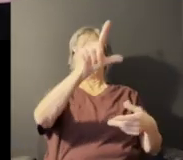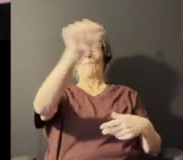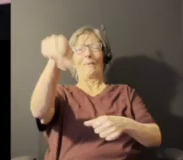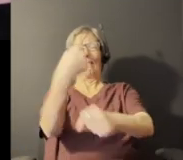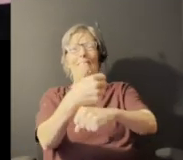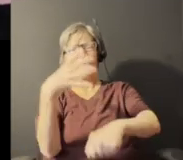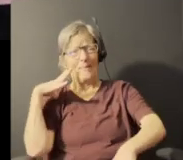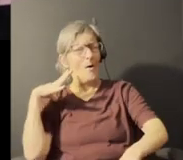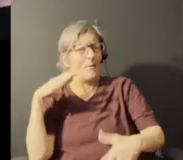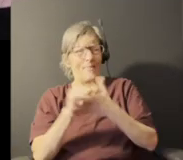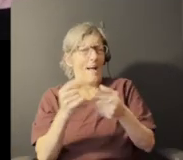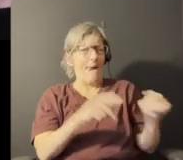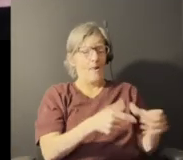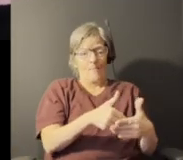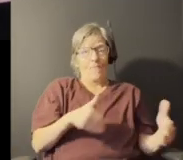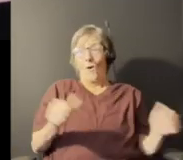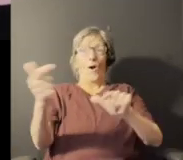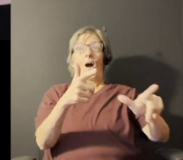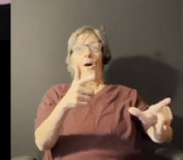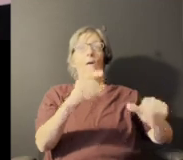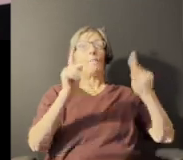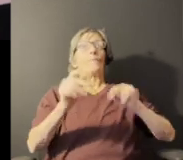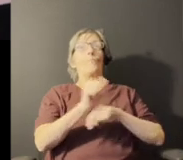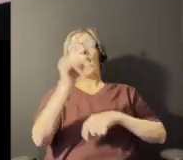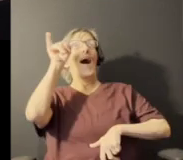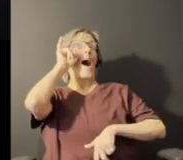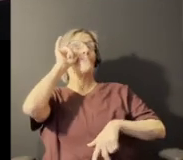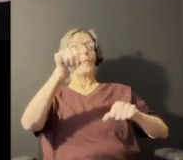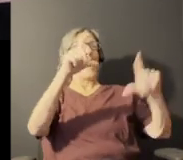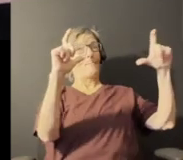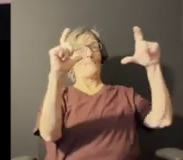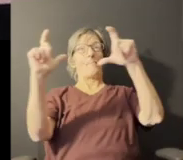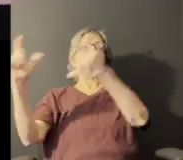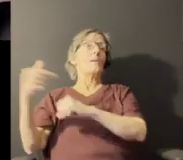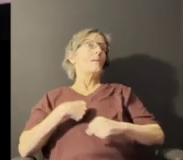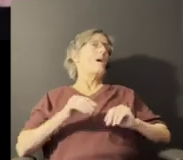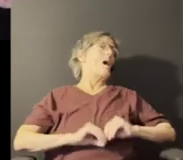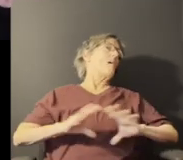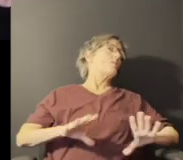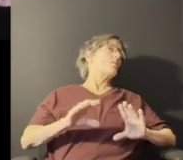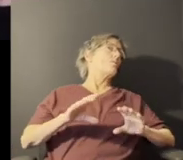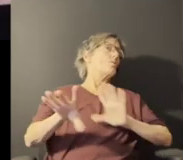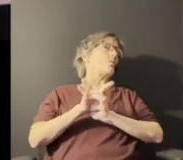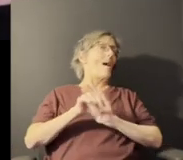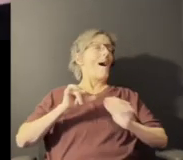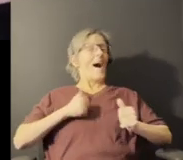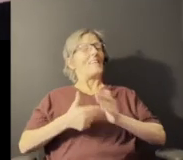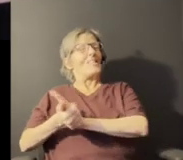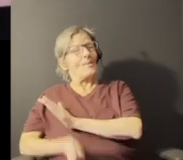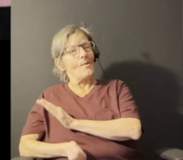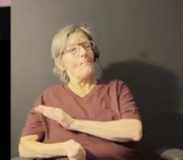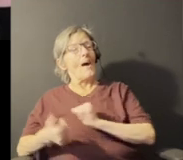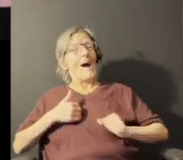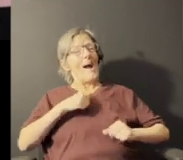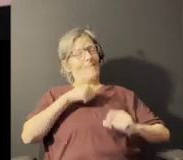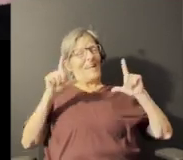what, 20 years ago. So this was before everybody was a photographer. I was the obvious choice because I had some skill.